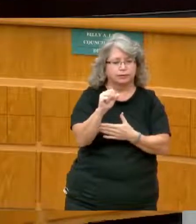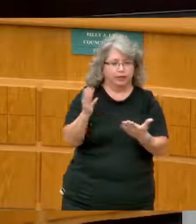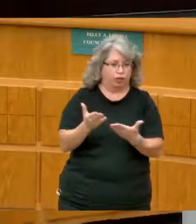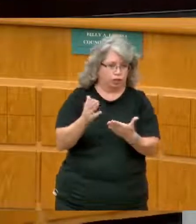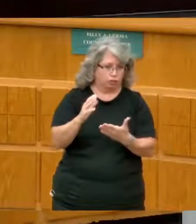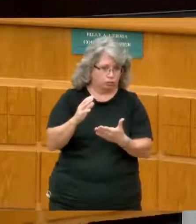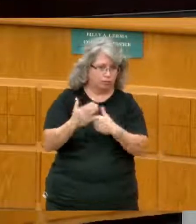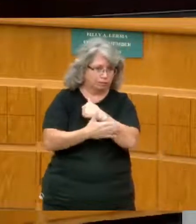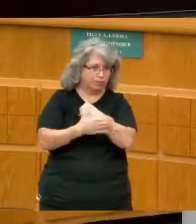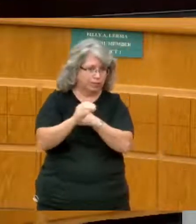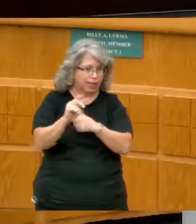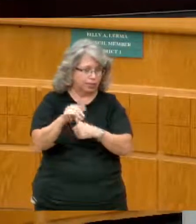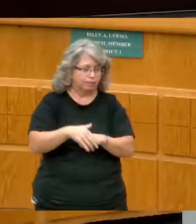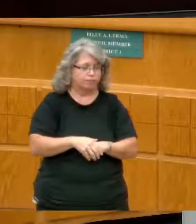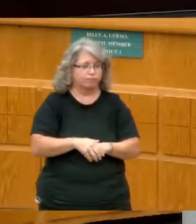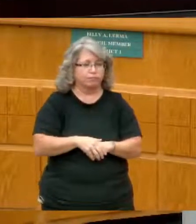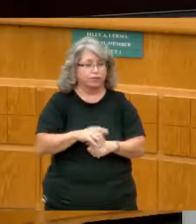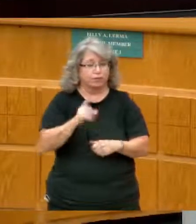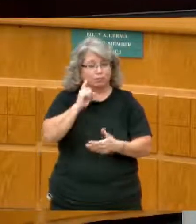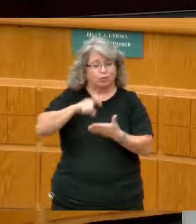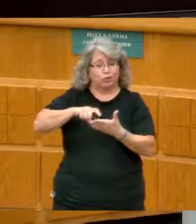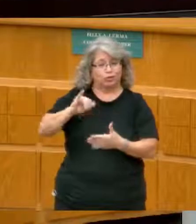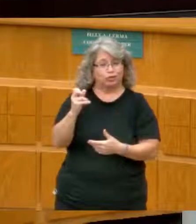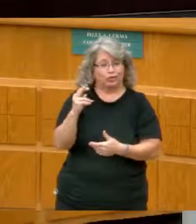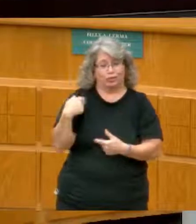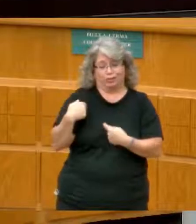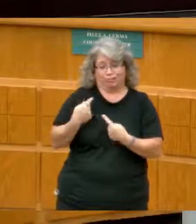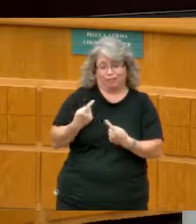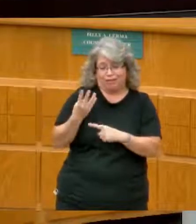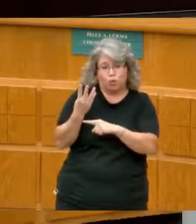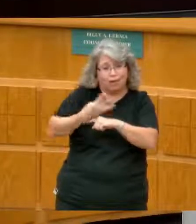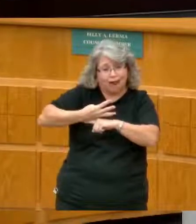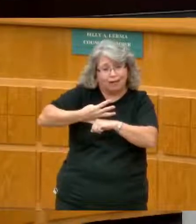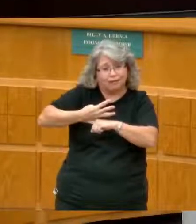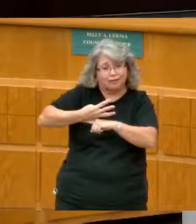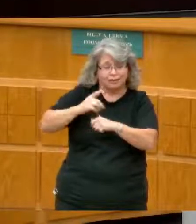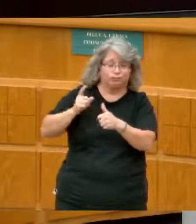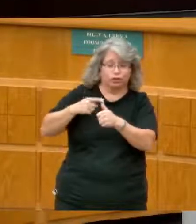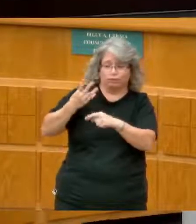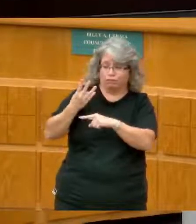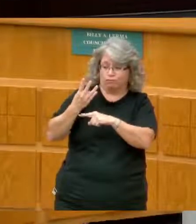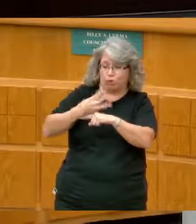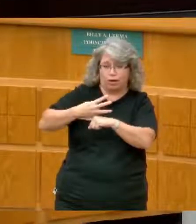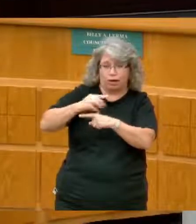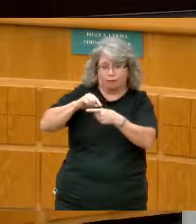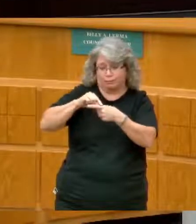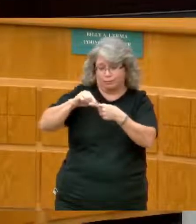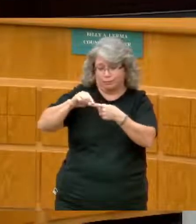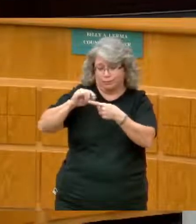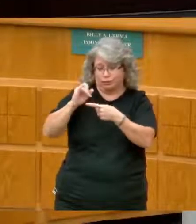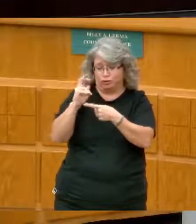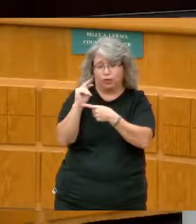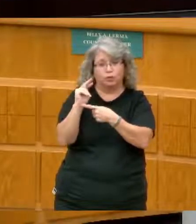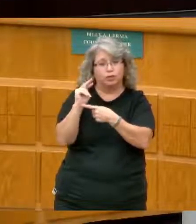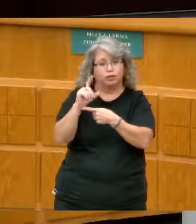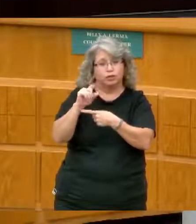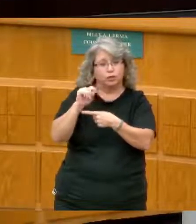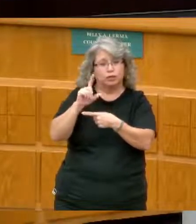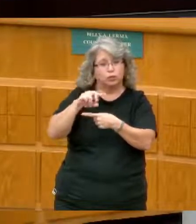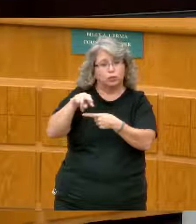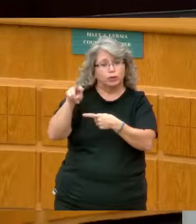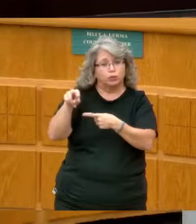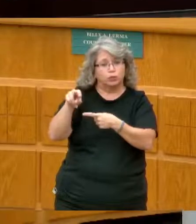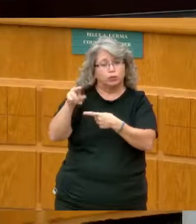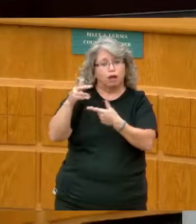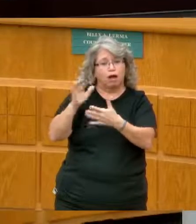County. But if you look at January, for the last 4 days, or the first 4 days in January of 2022, we've